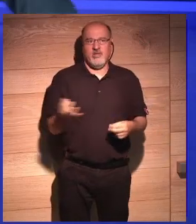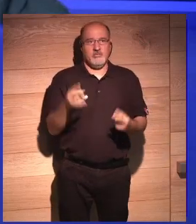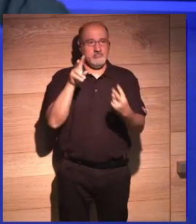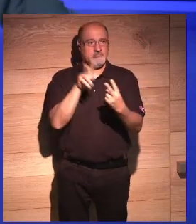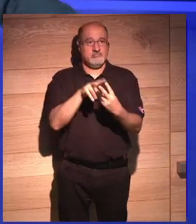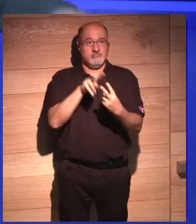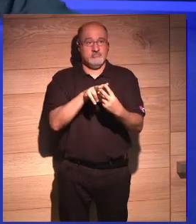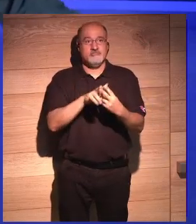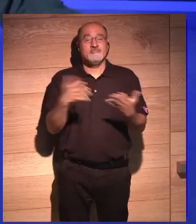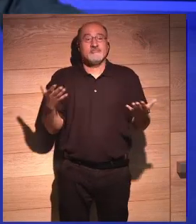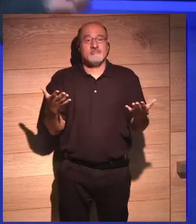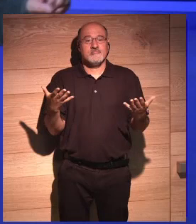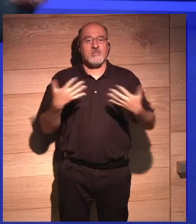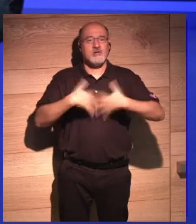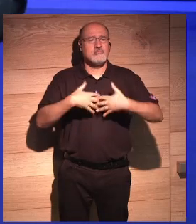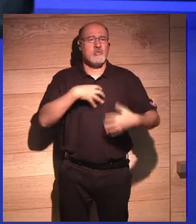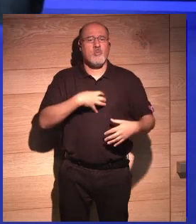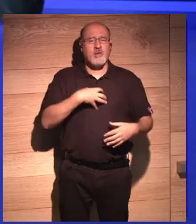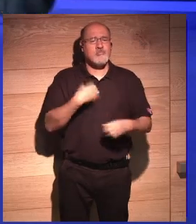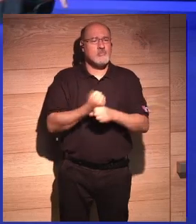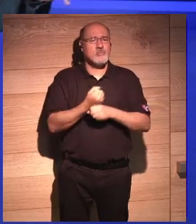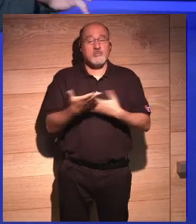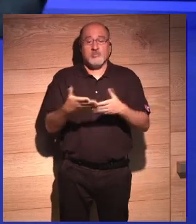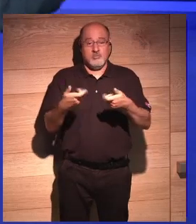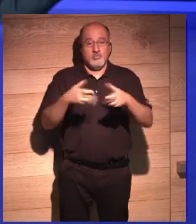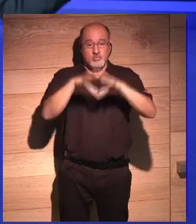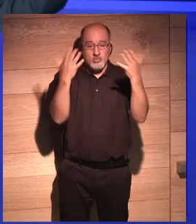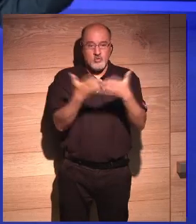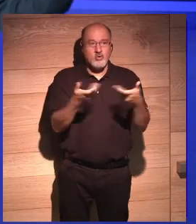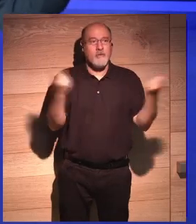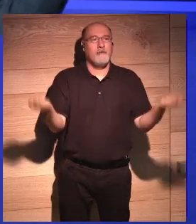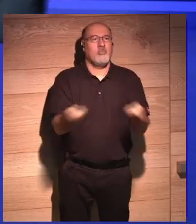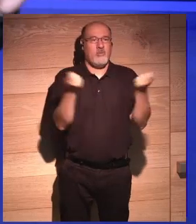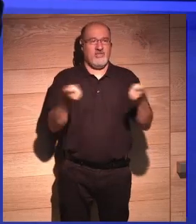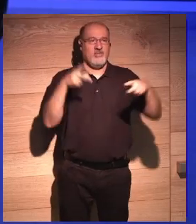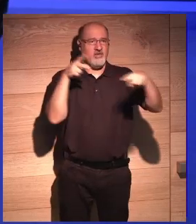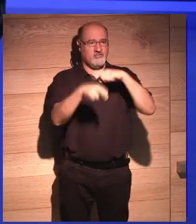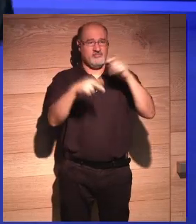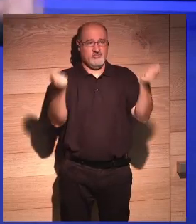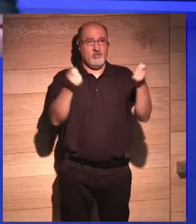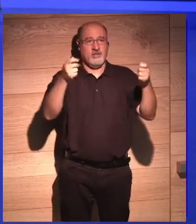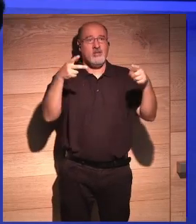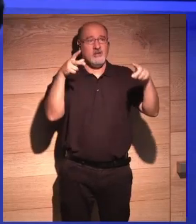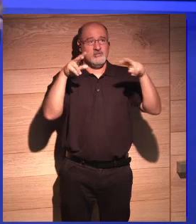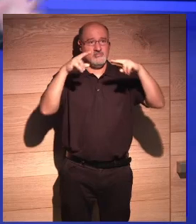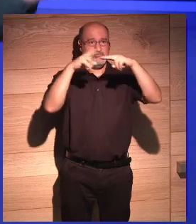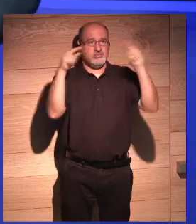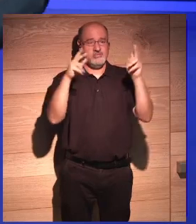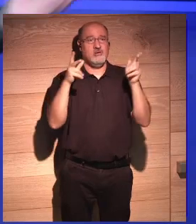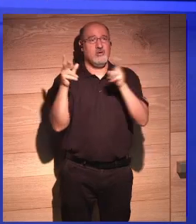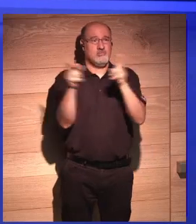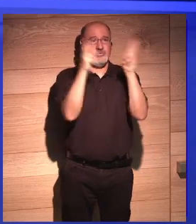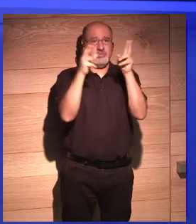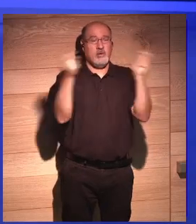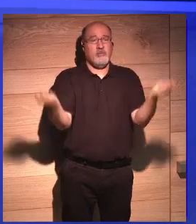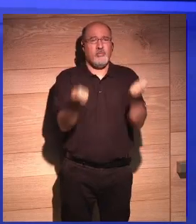the commercial world, unlike a traditional artiste. We do lots of